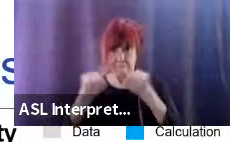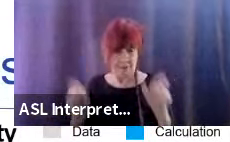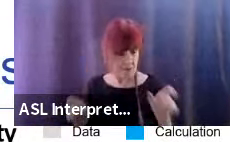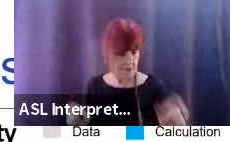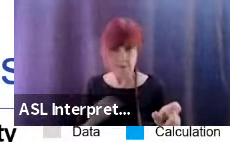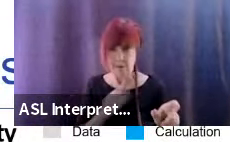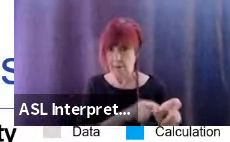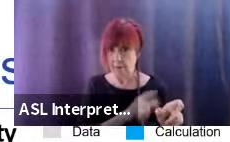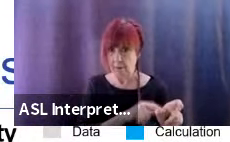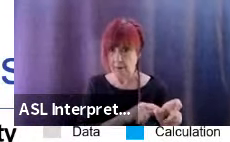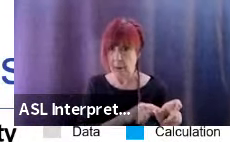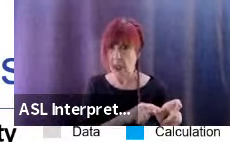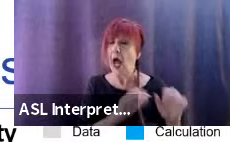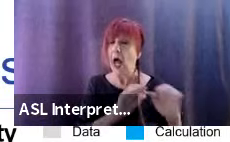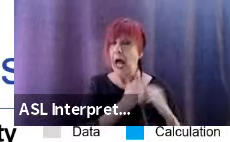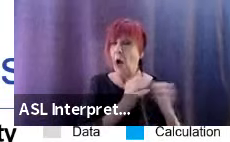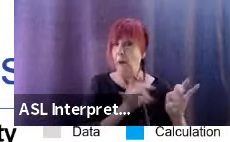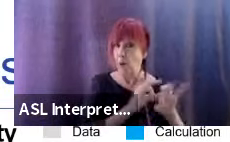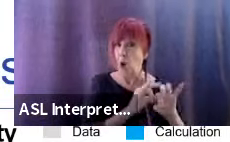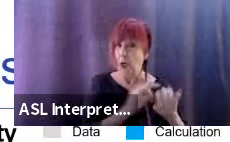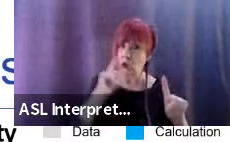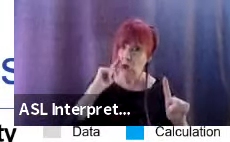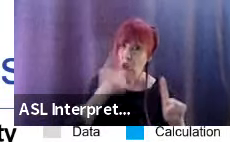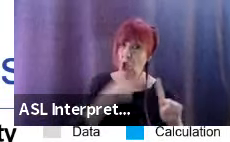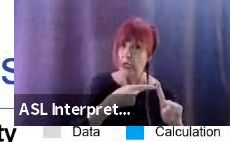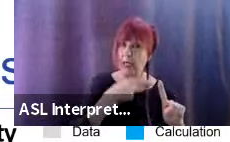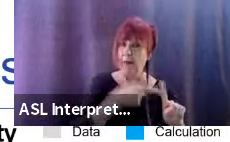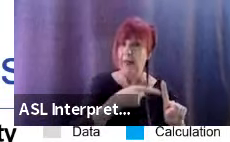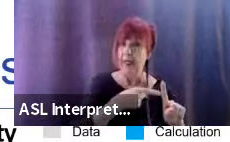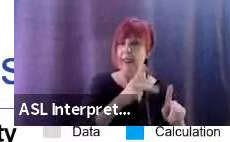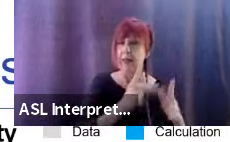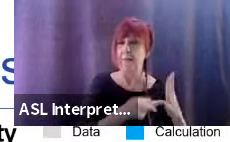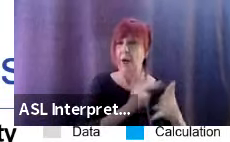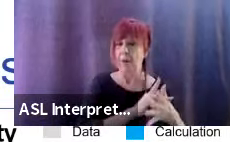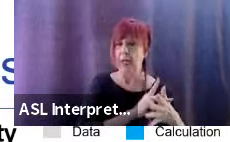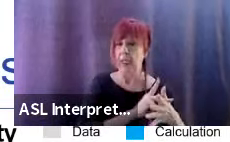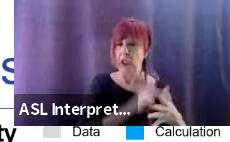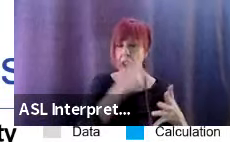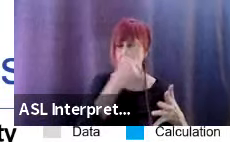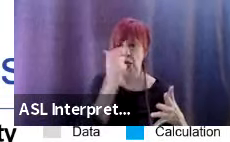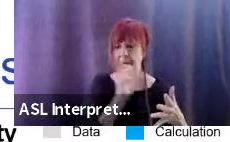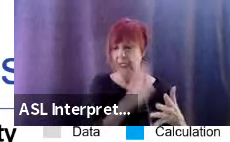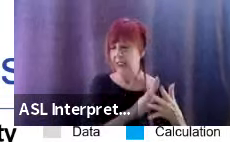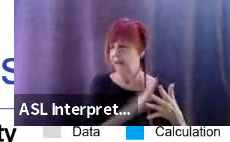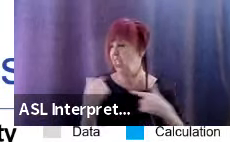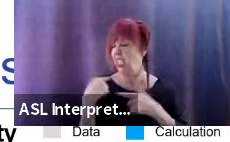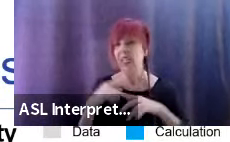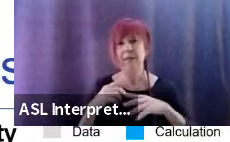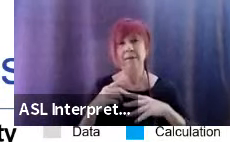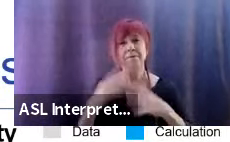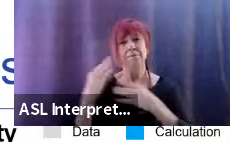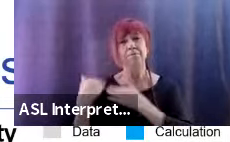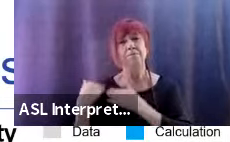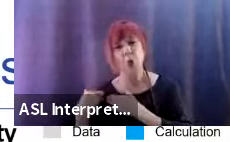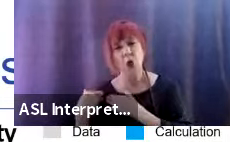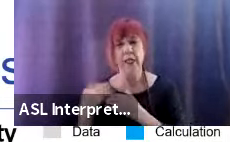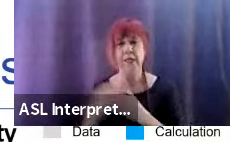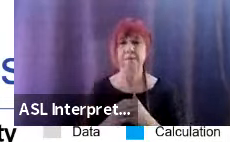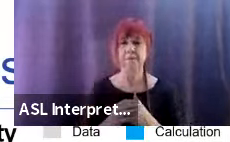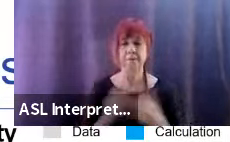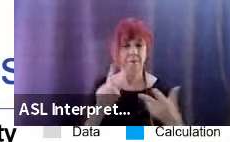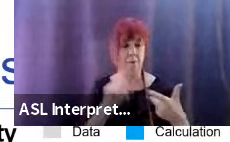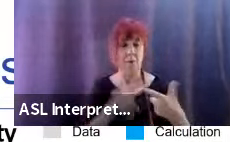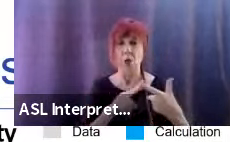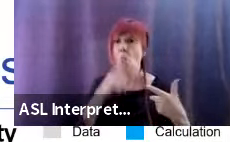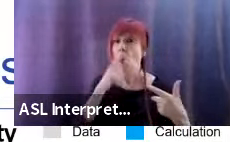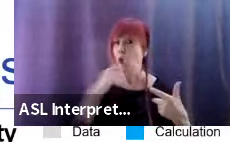how important it is to target this population because of their disease burden. We looked at the percentage of the population that was eligible to be